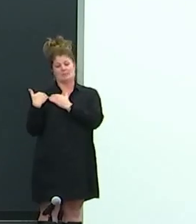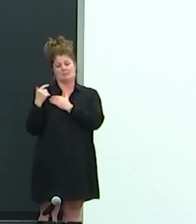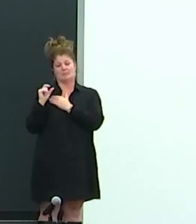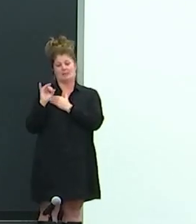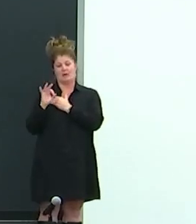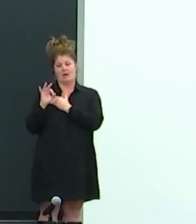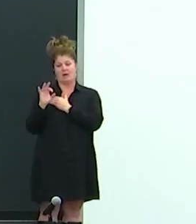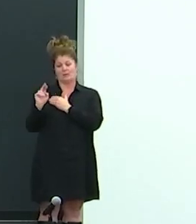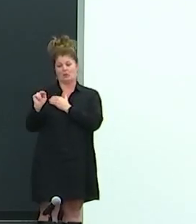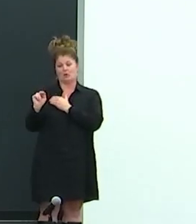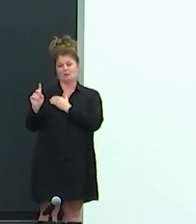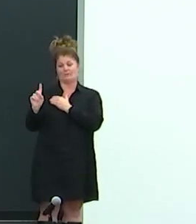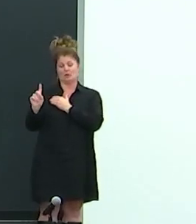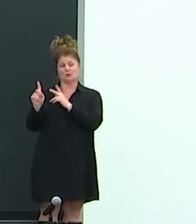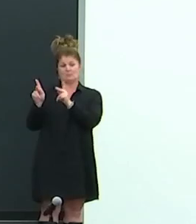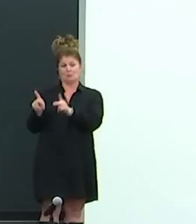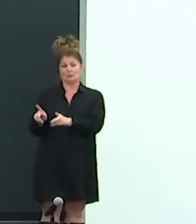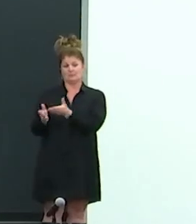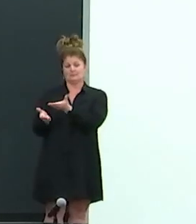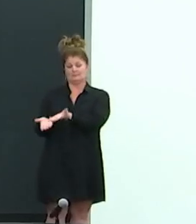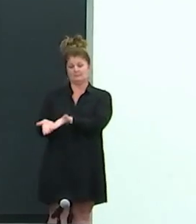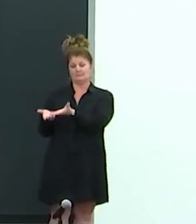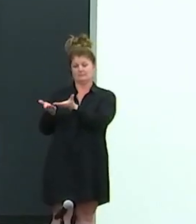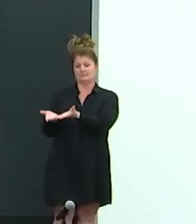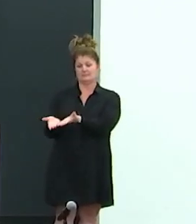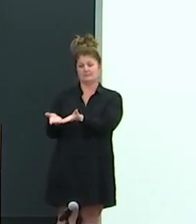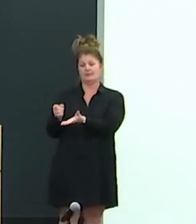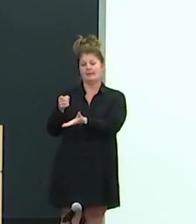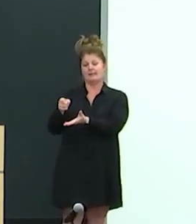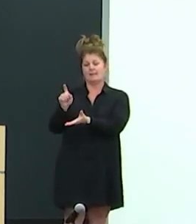the neurodiverse individual is to